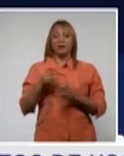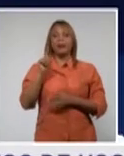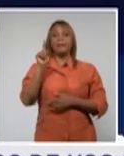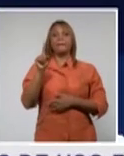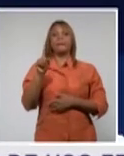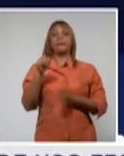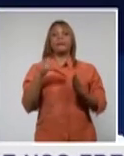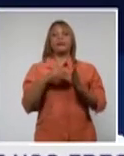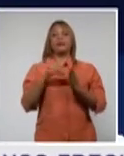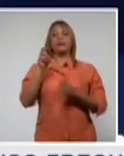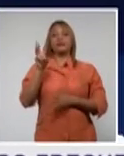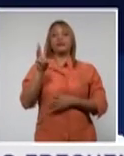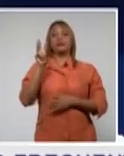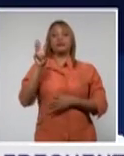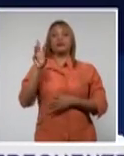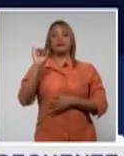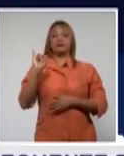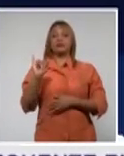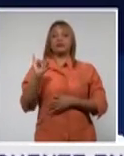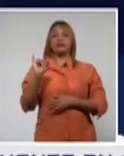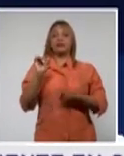yesterday,